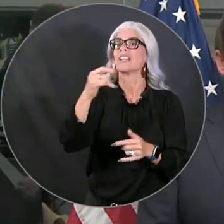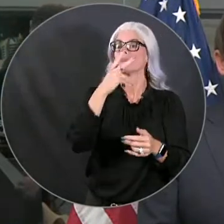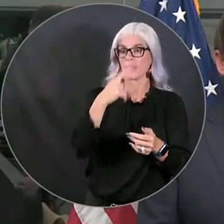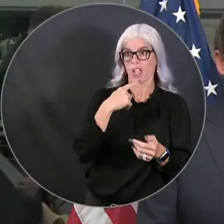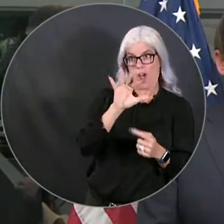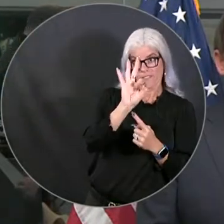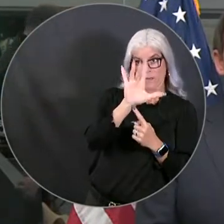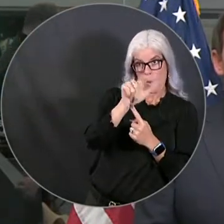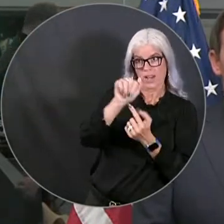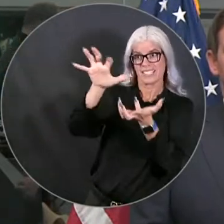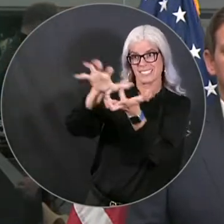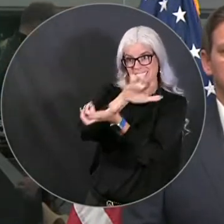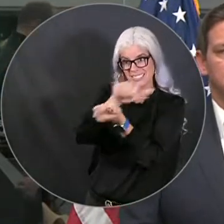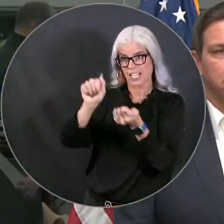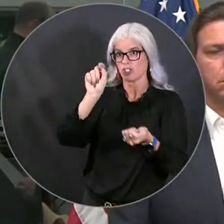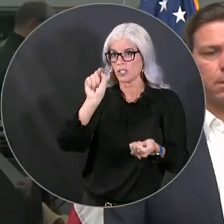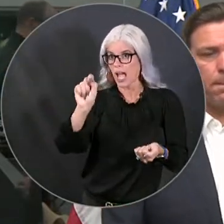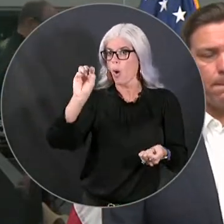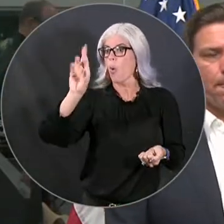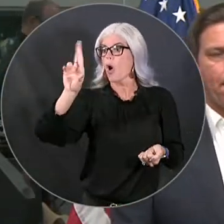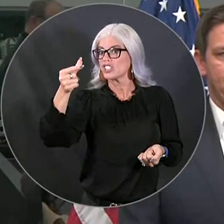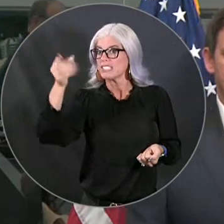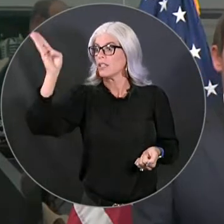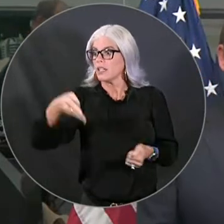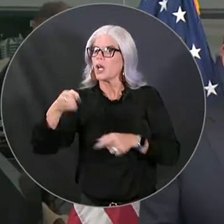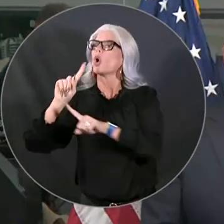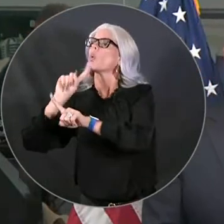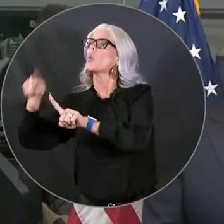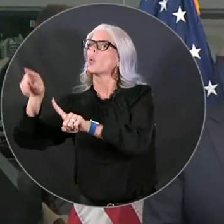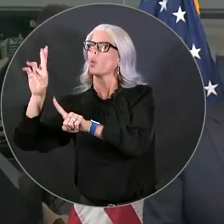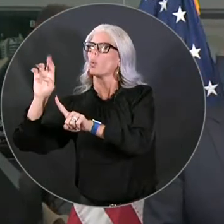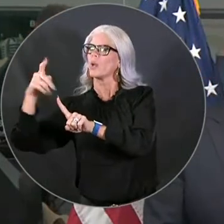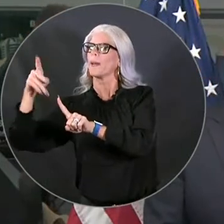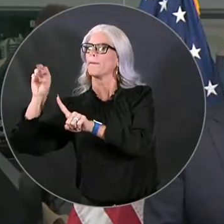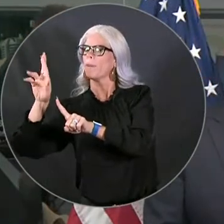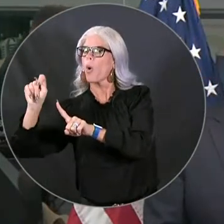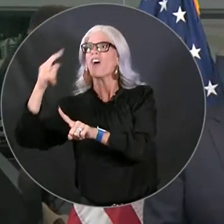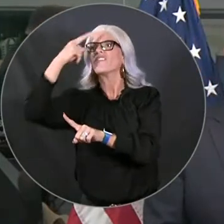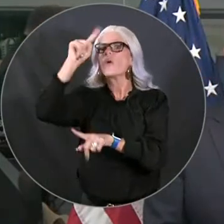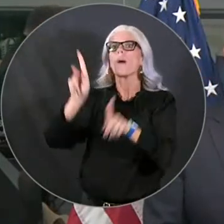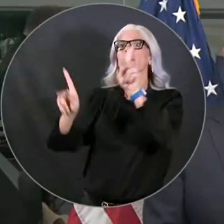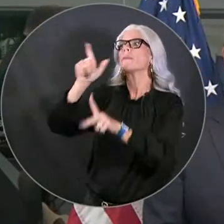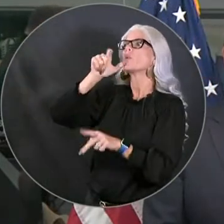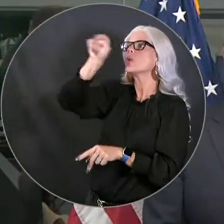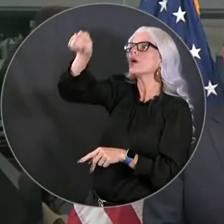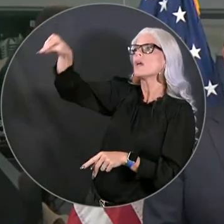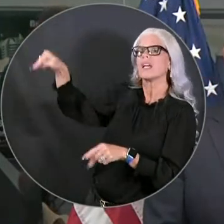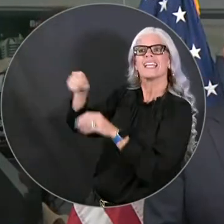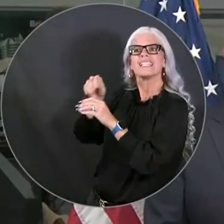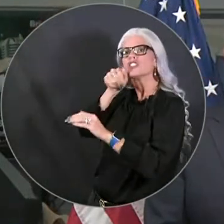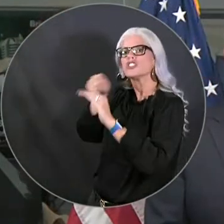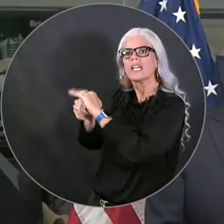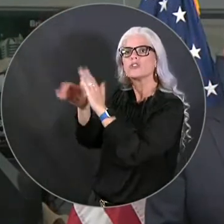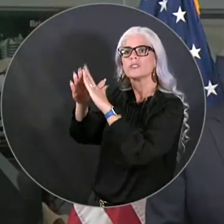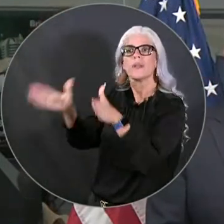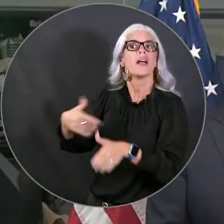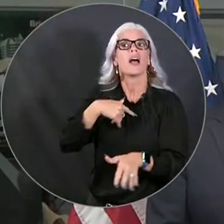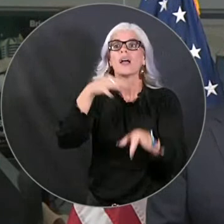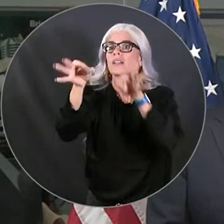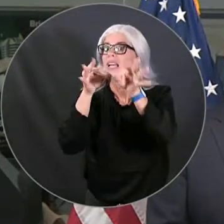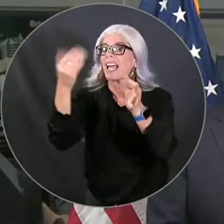floridadisaster.org/report to complete the shelter-in-place survey. I want to reiterate that is not a replacement for 911. If you're in an